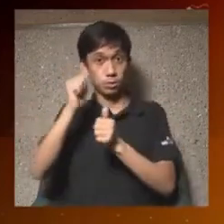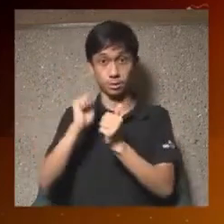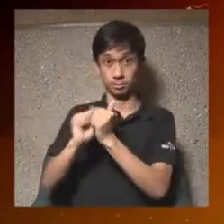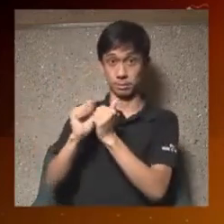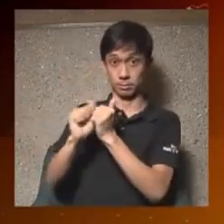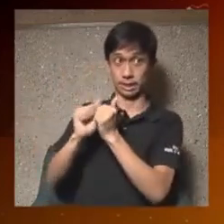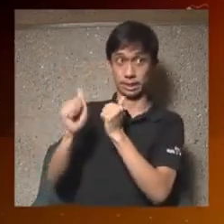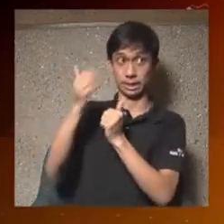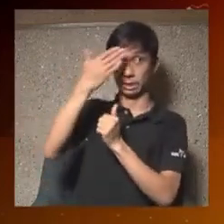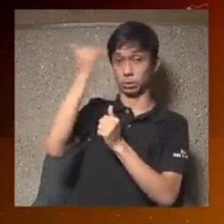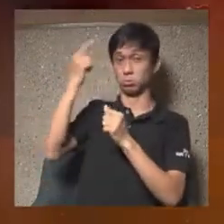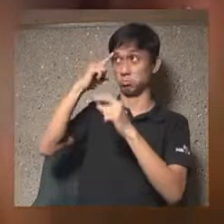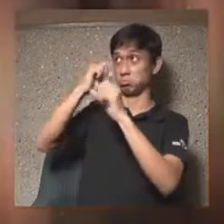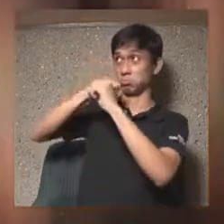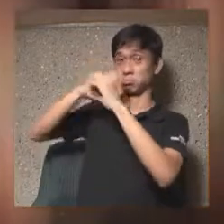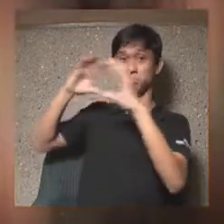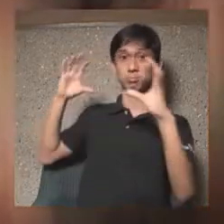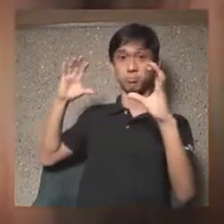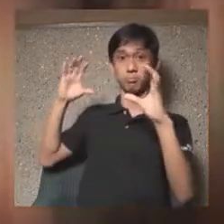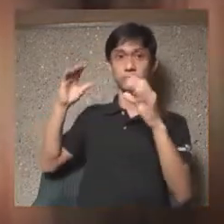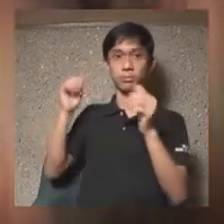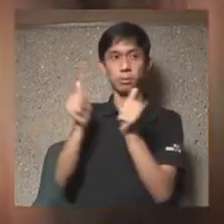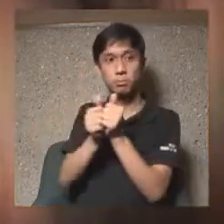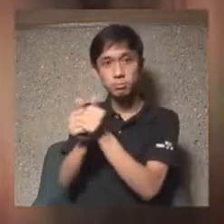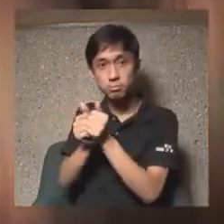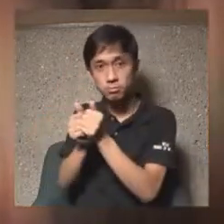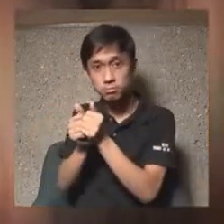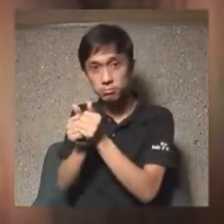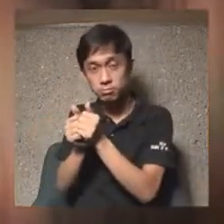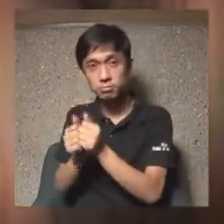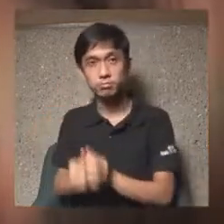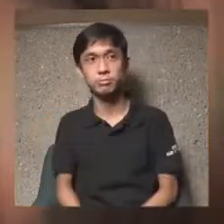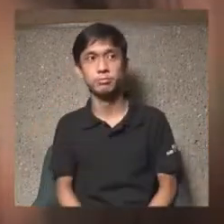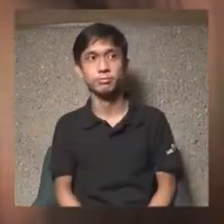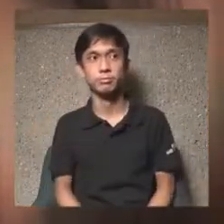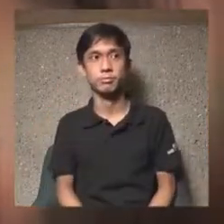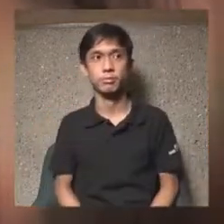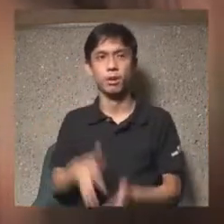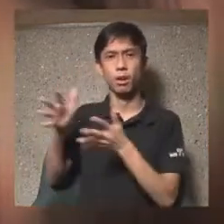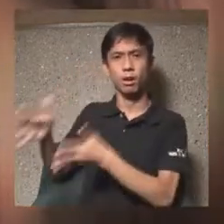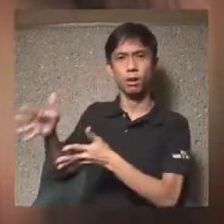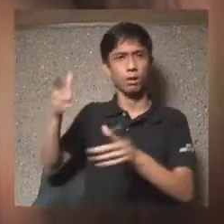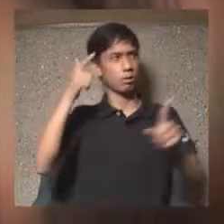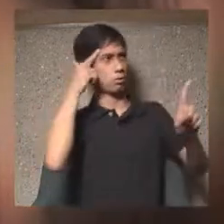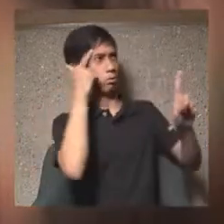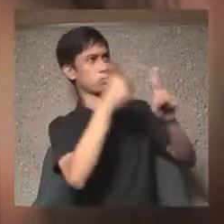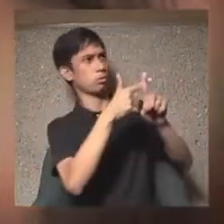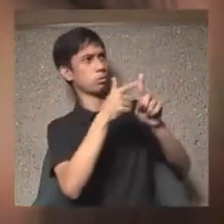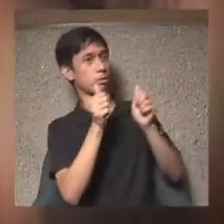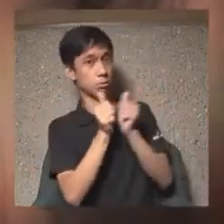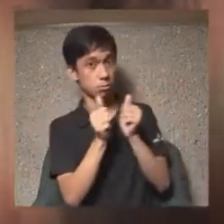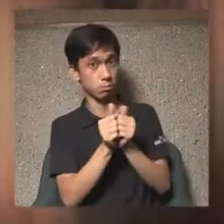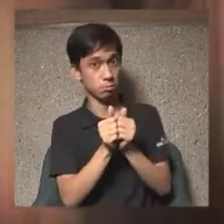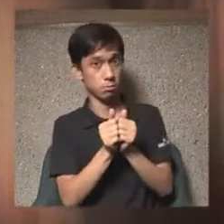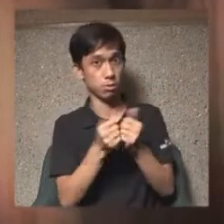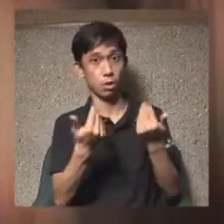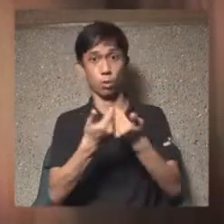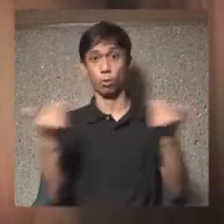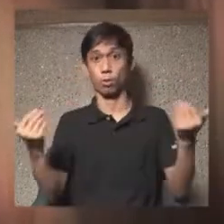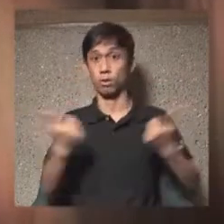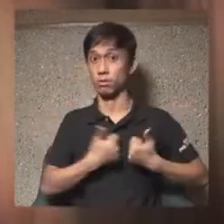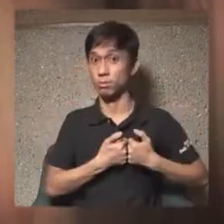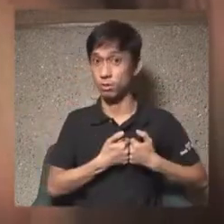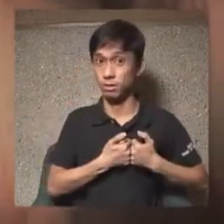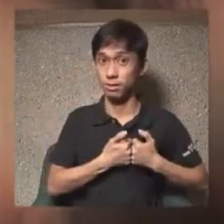achieve? Does that mean I have to let go of the girlfriend or of my wife? No. Gotta